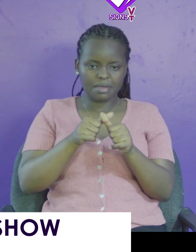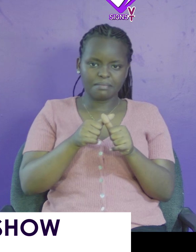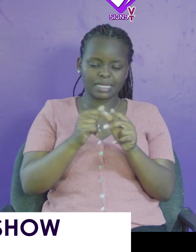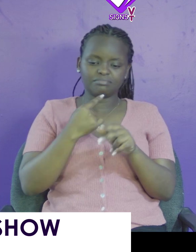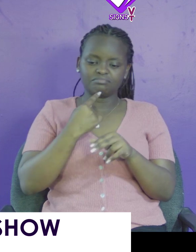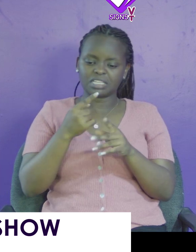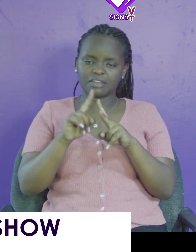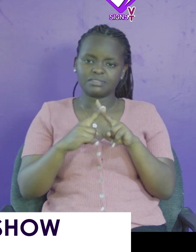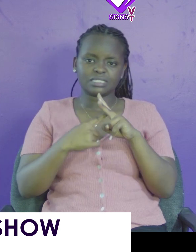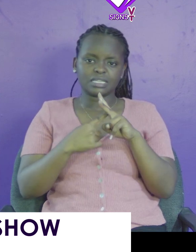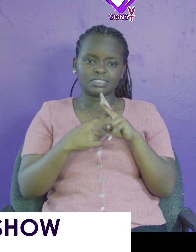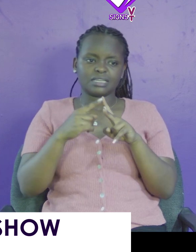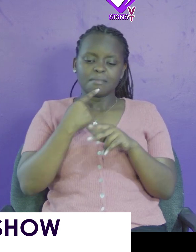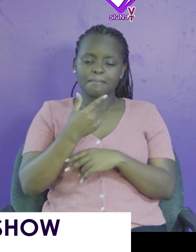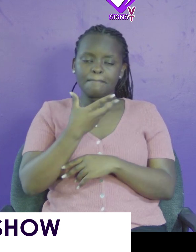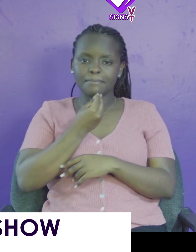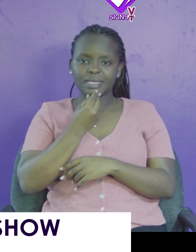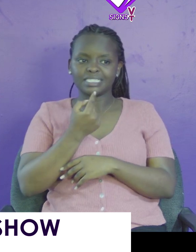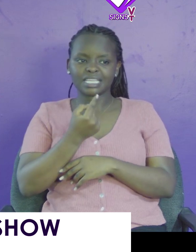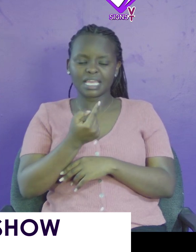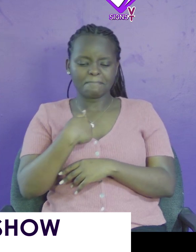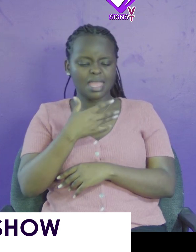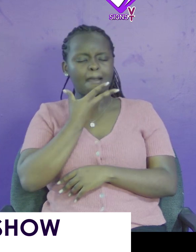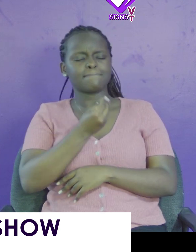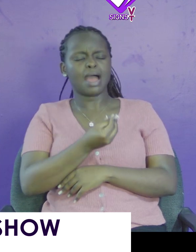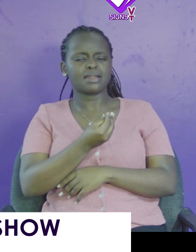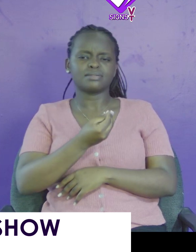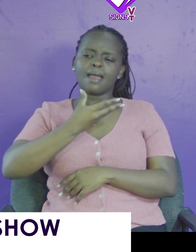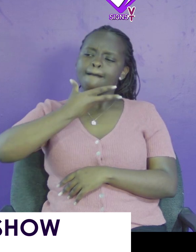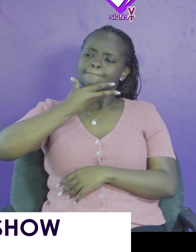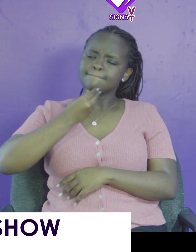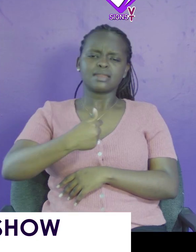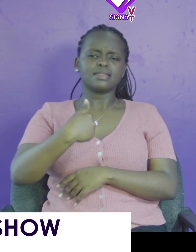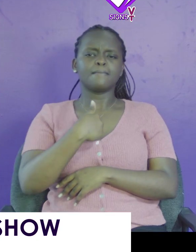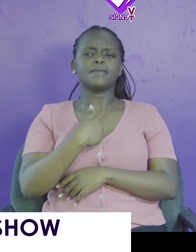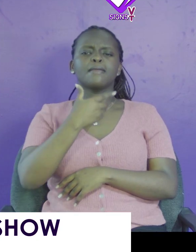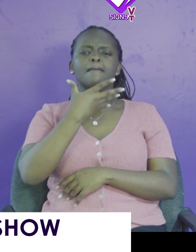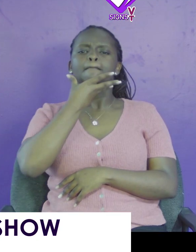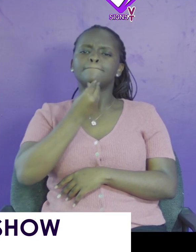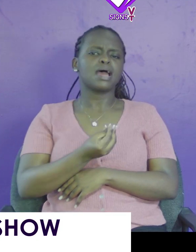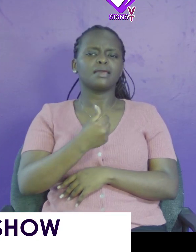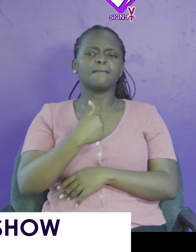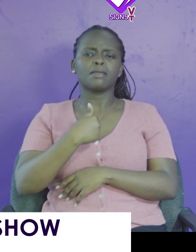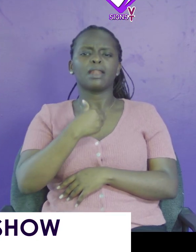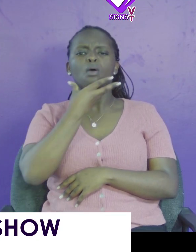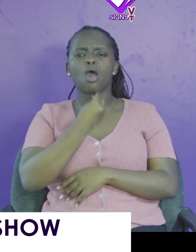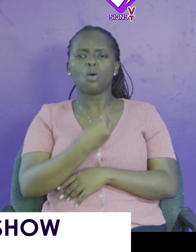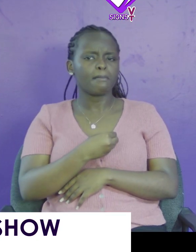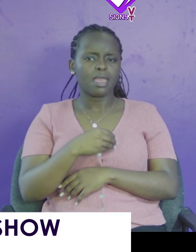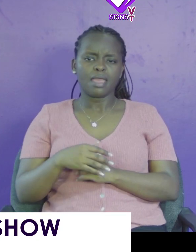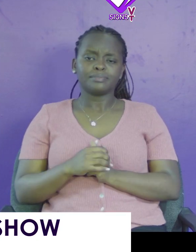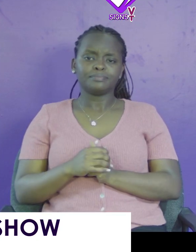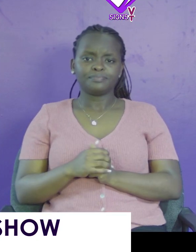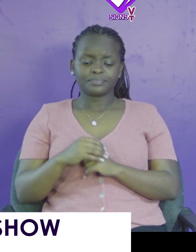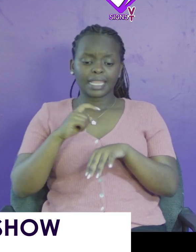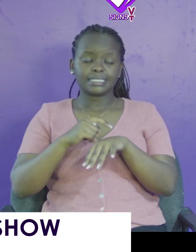the beginning that you hear men say that I am man. I am the man. I am a man. I am a man. Mwanaume. Mimi ni mwanaume. Yeah. When you